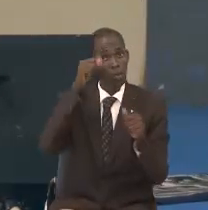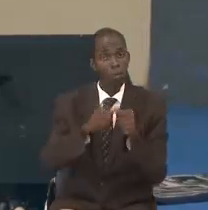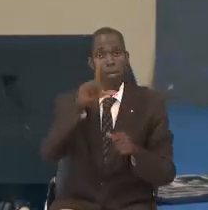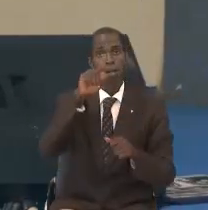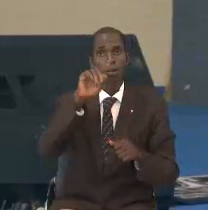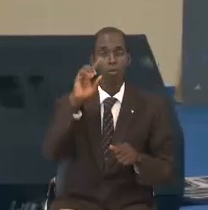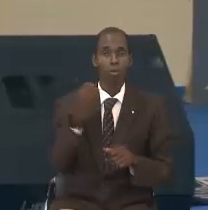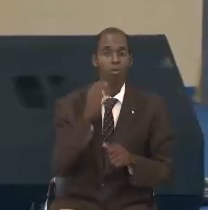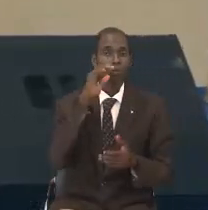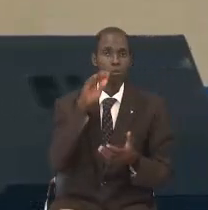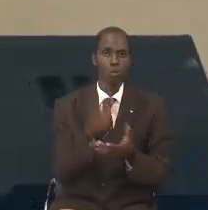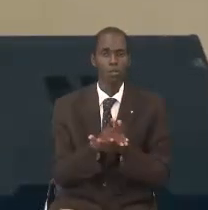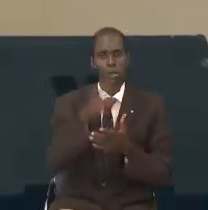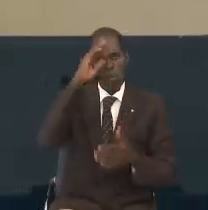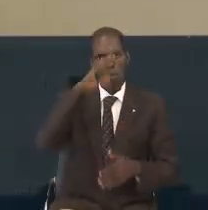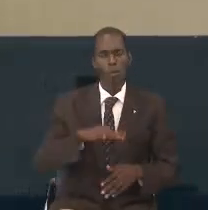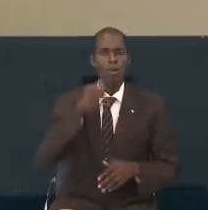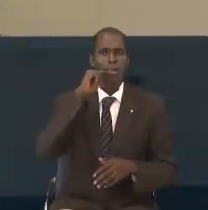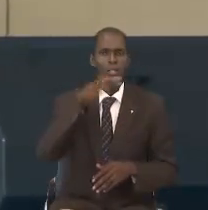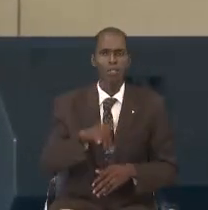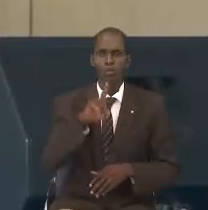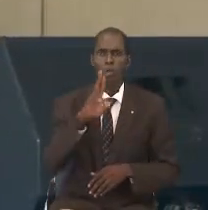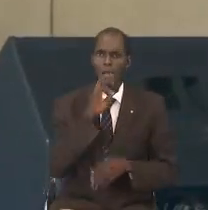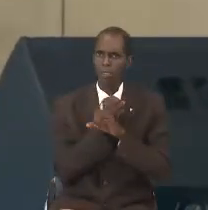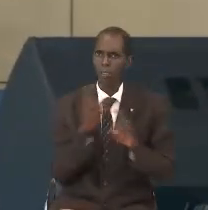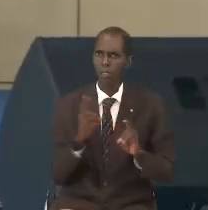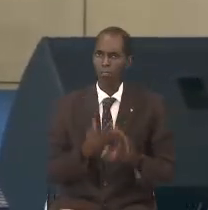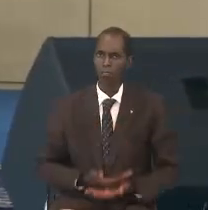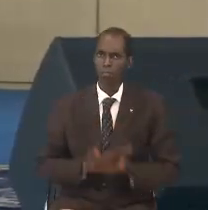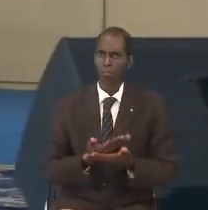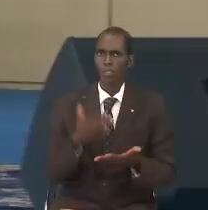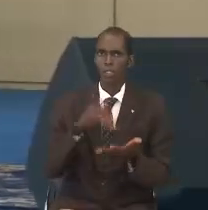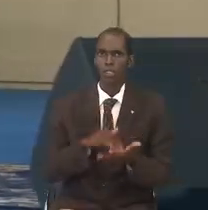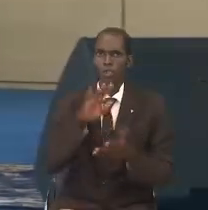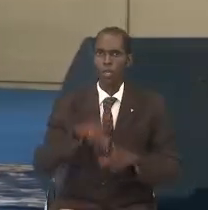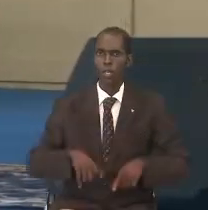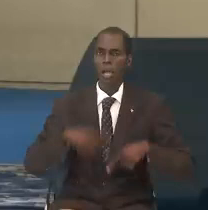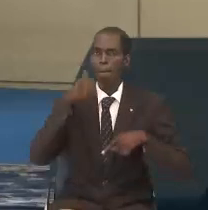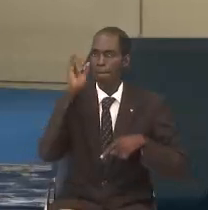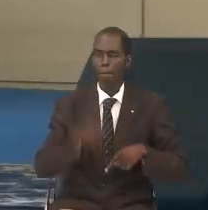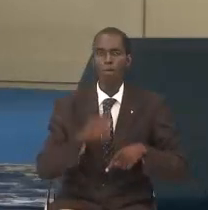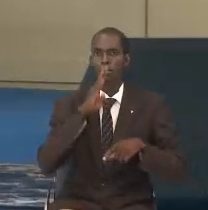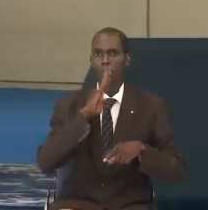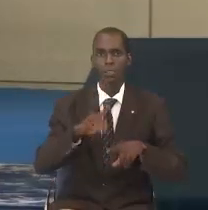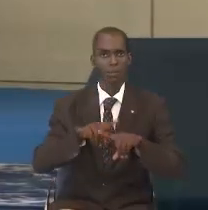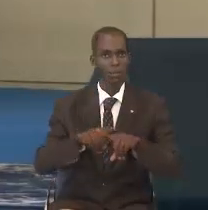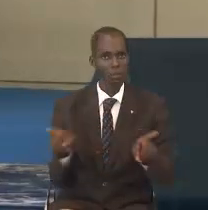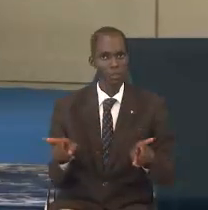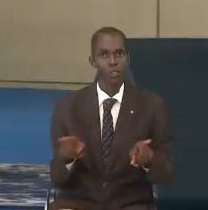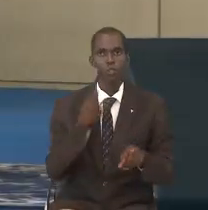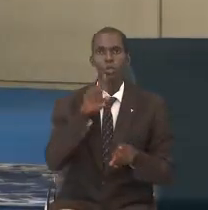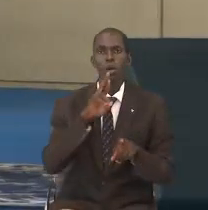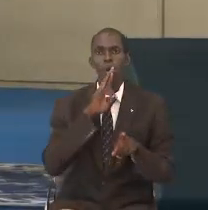girls, you're saved. You're born again, and your life must be different. And you're waiting for